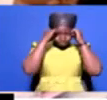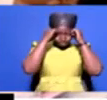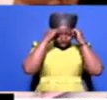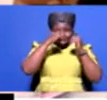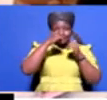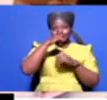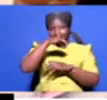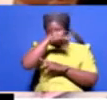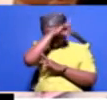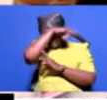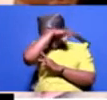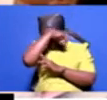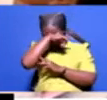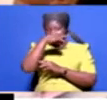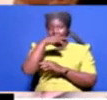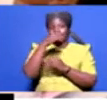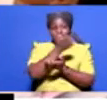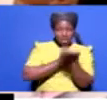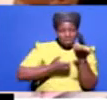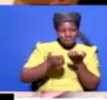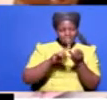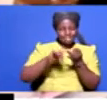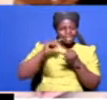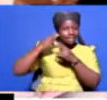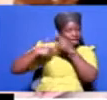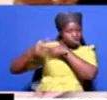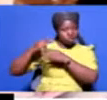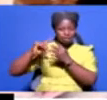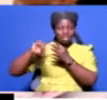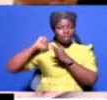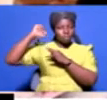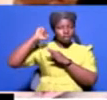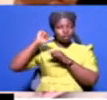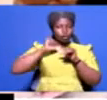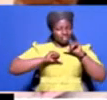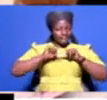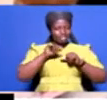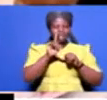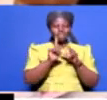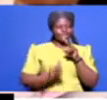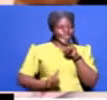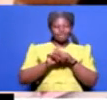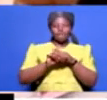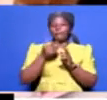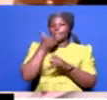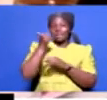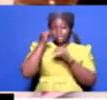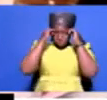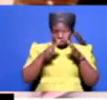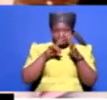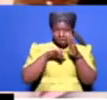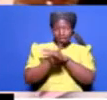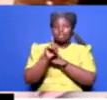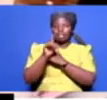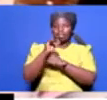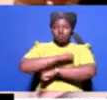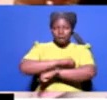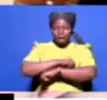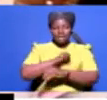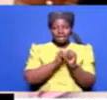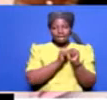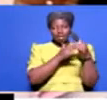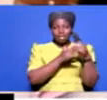and Political Science. He emerged as one of the best students in the Faculty of Arts in 1955,